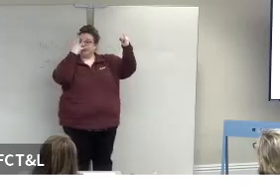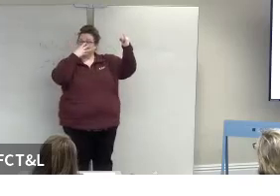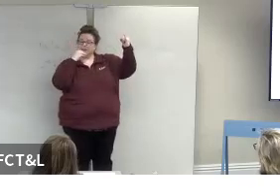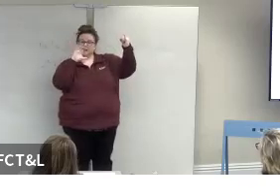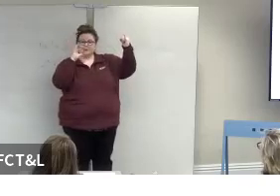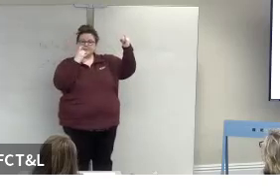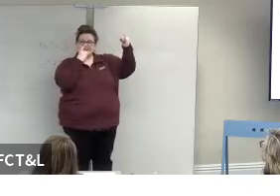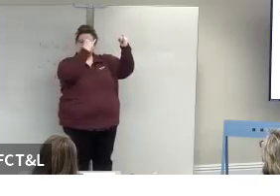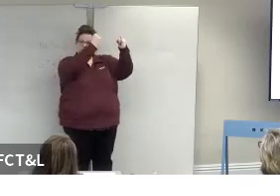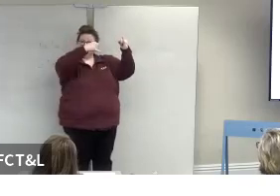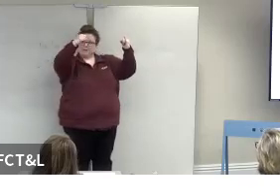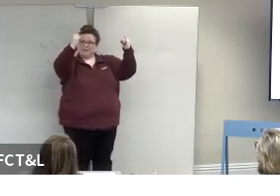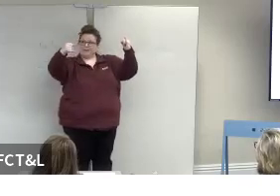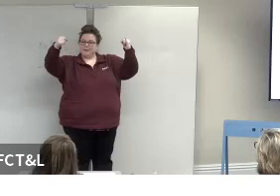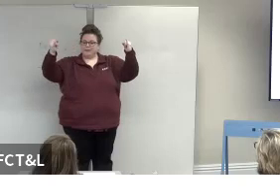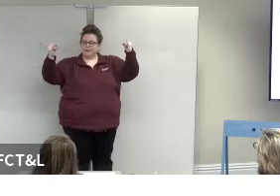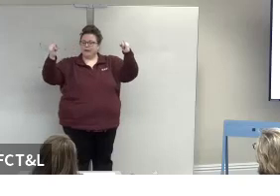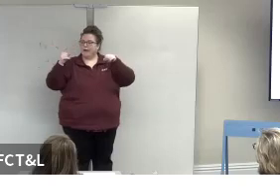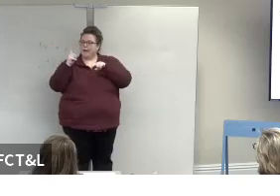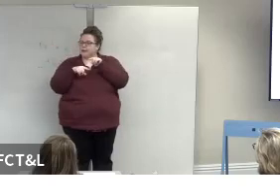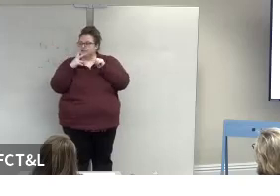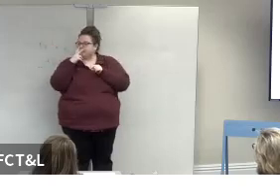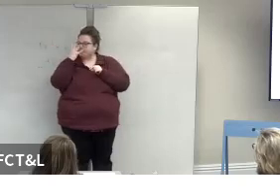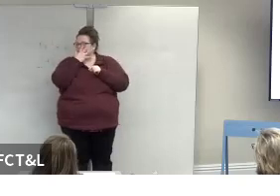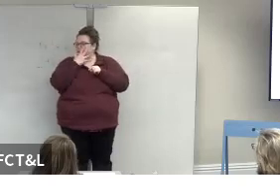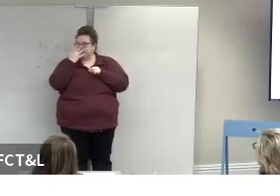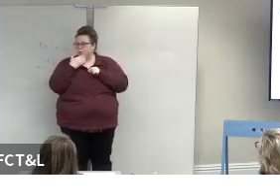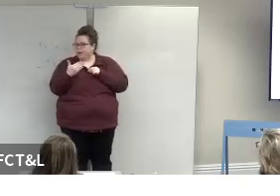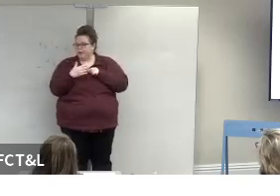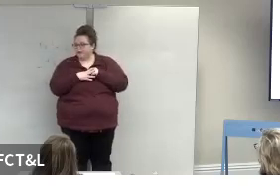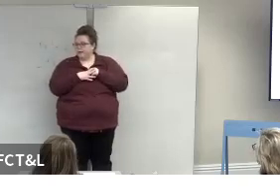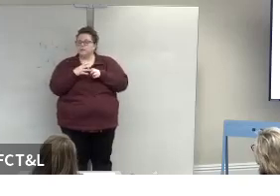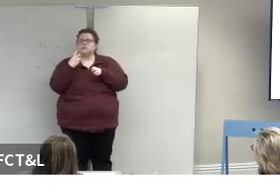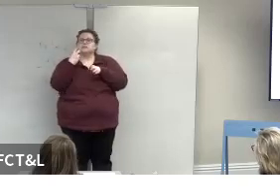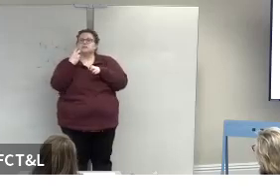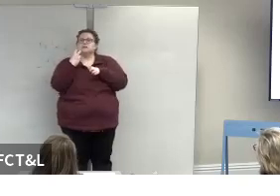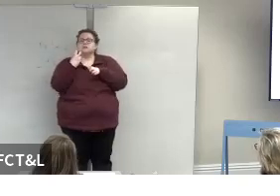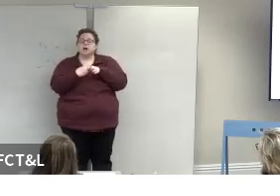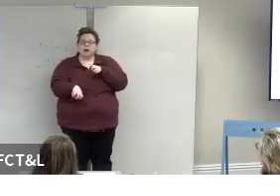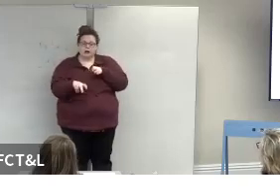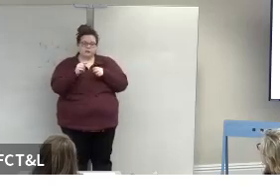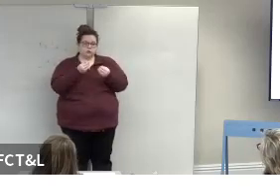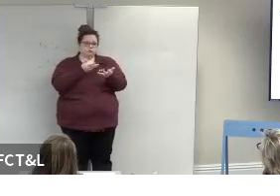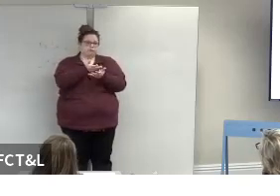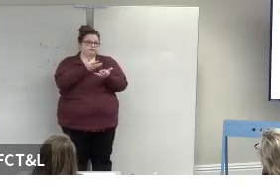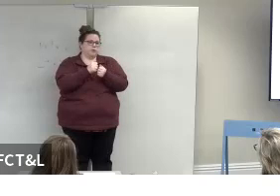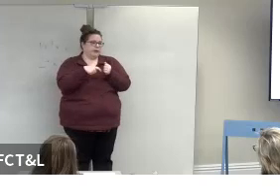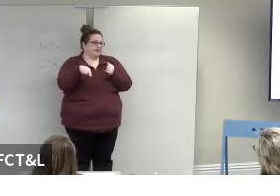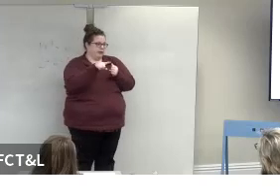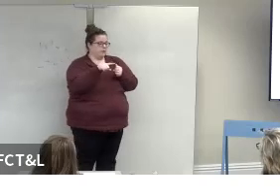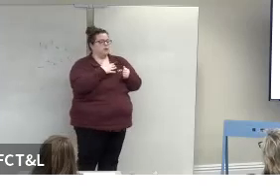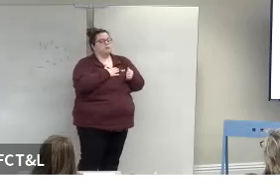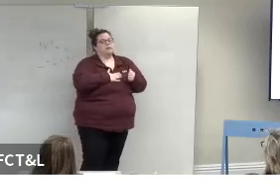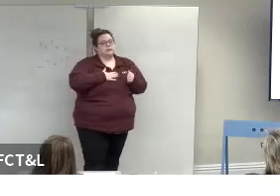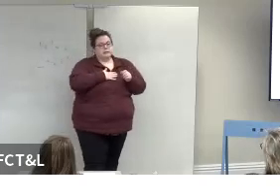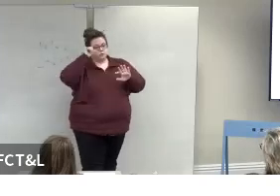were off, and they had a string of these pretty little lights across the room. I could not see very well at all, and it was tough.